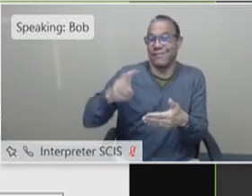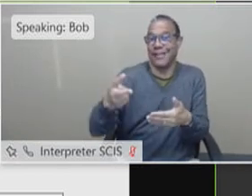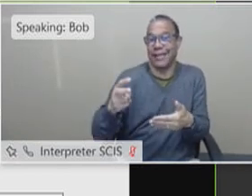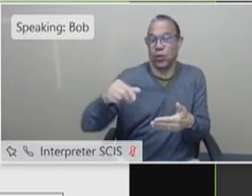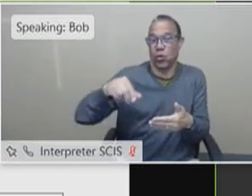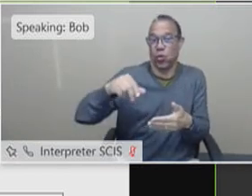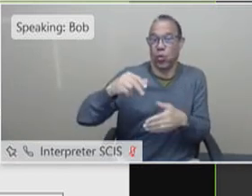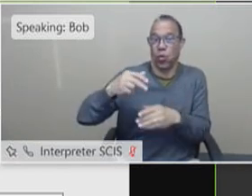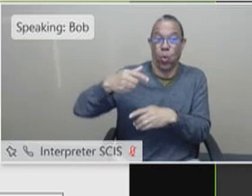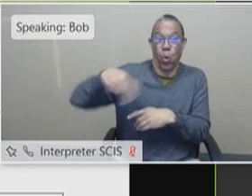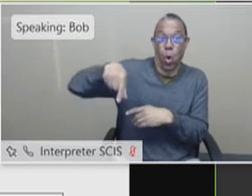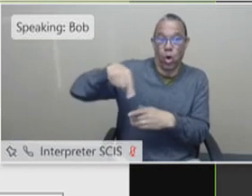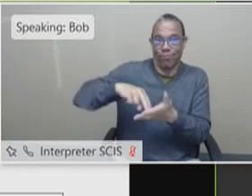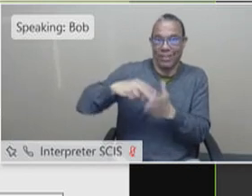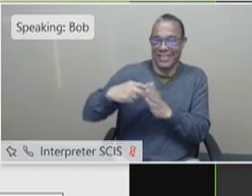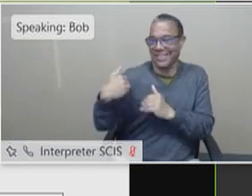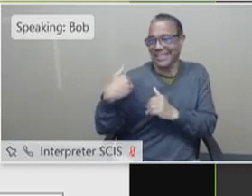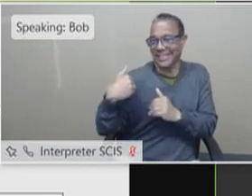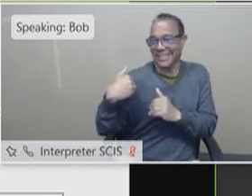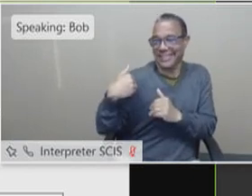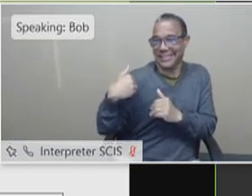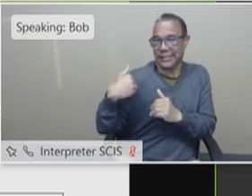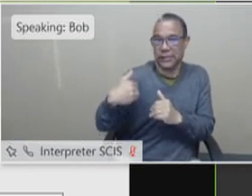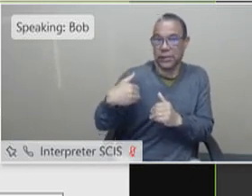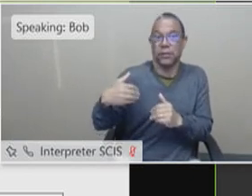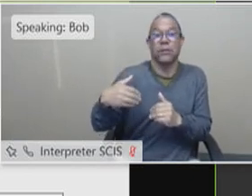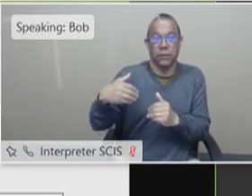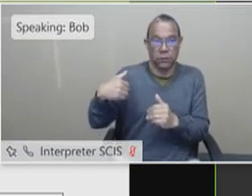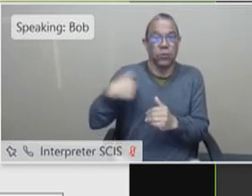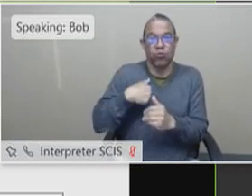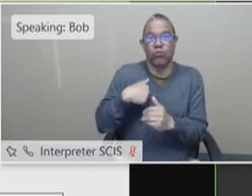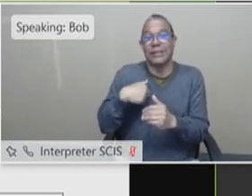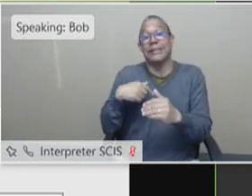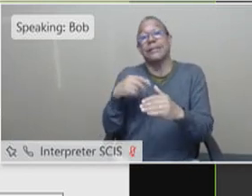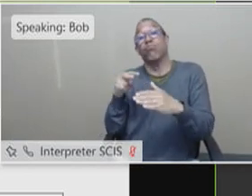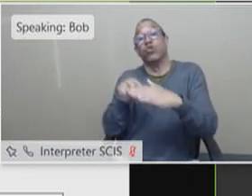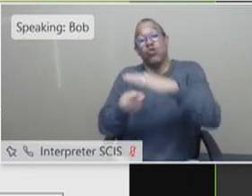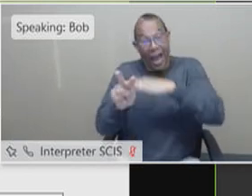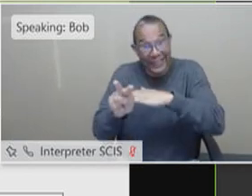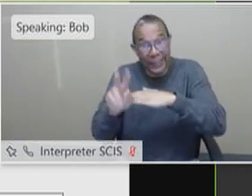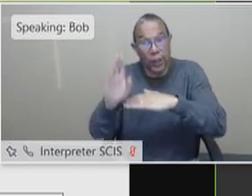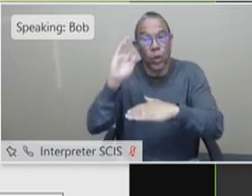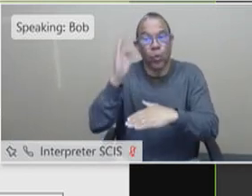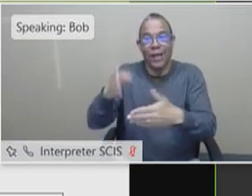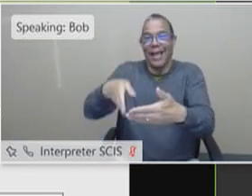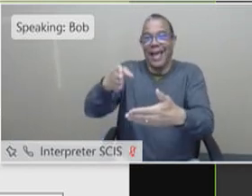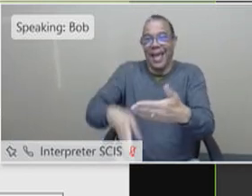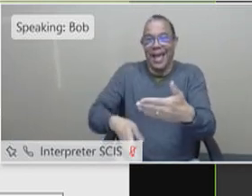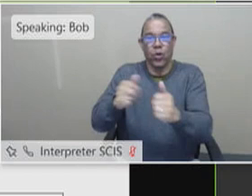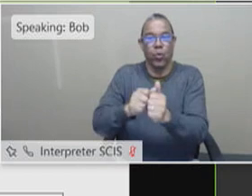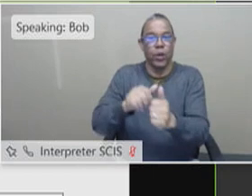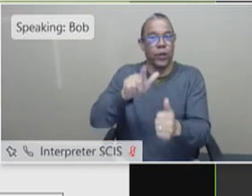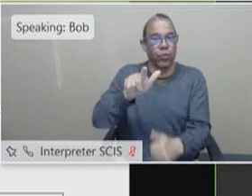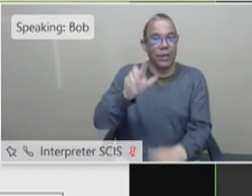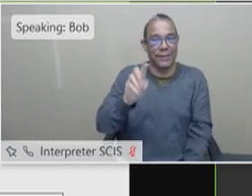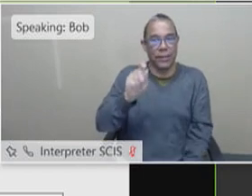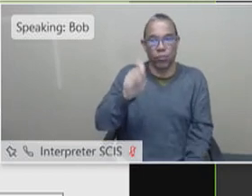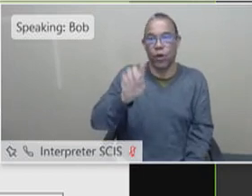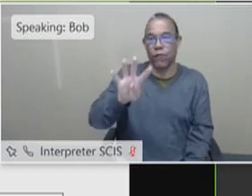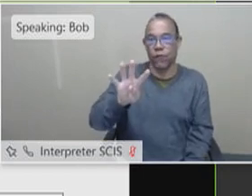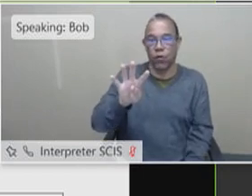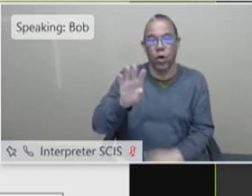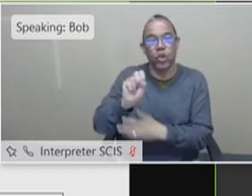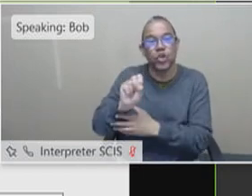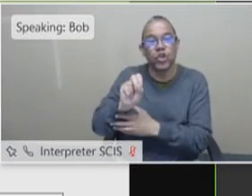pandemic hit, we were projecting to end fiscal 20 with a $26.4 million surplus overall in the general